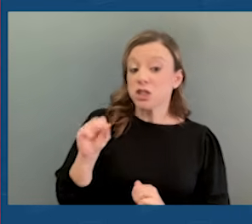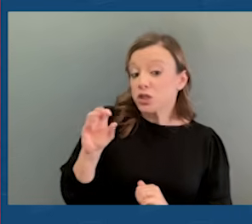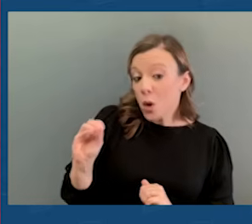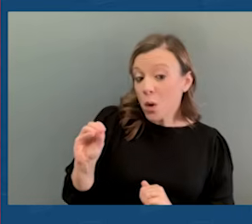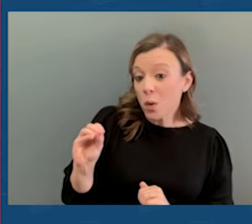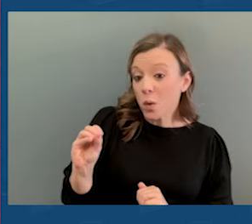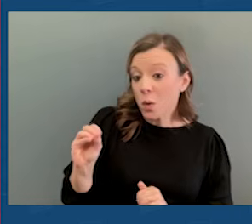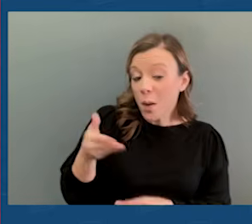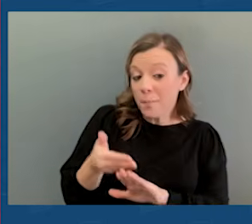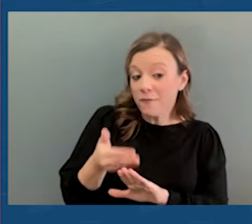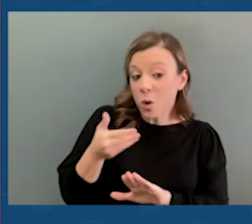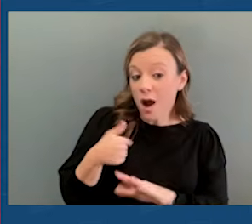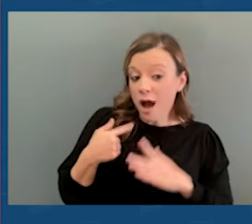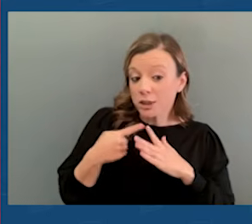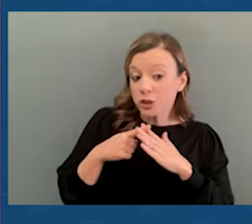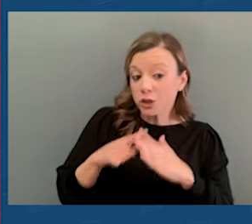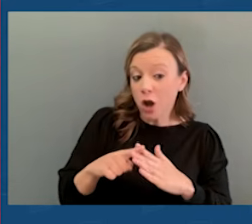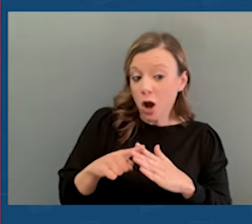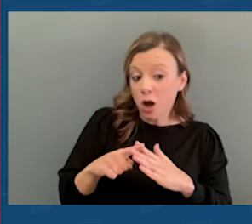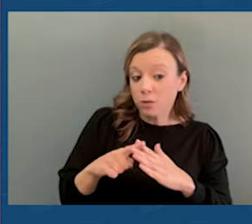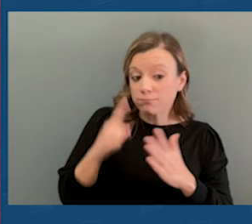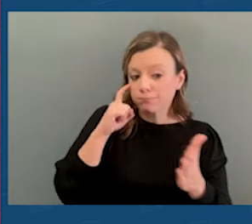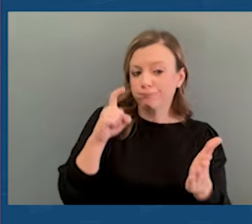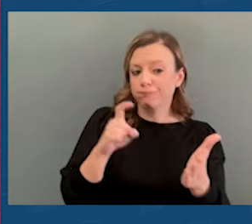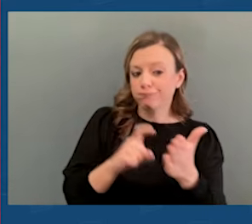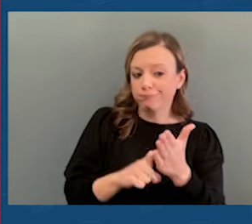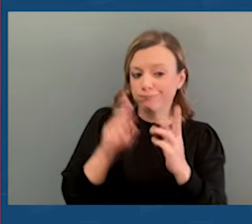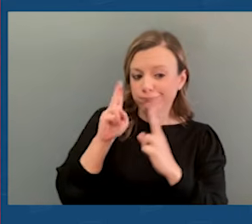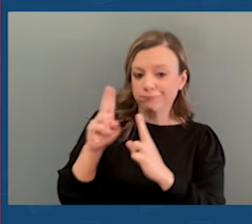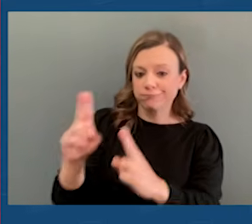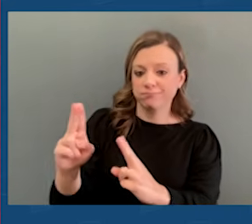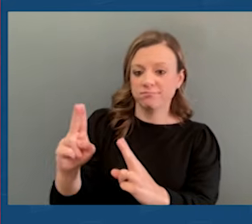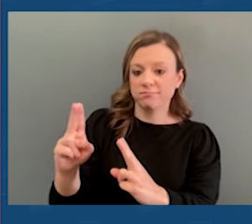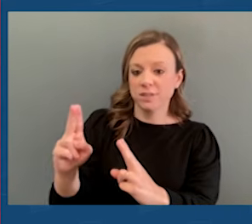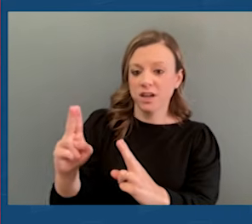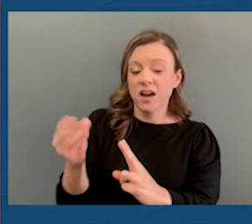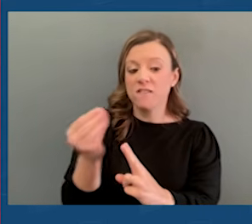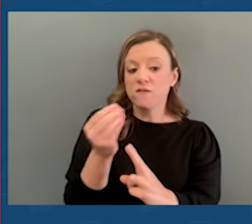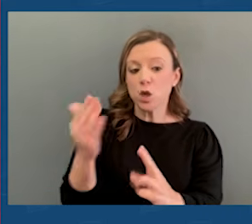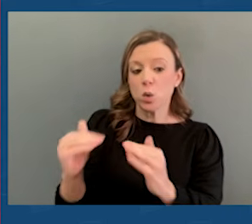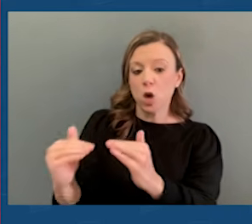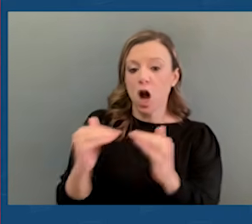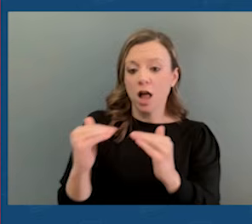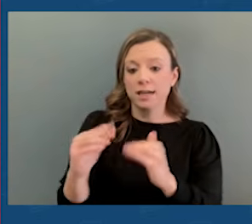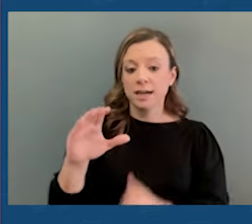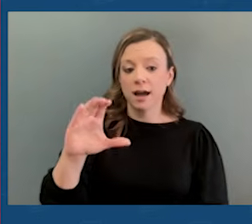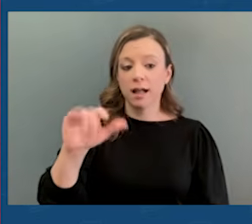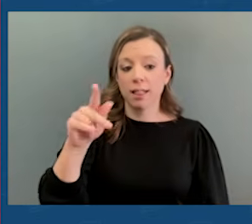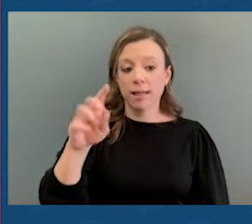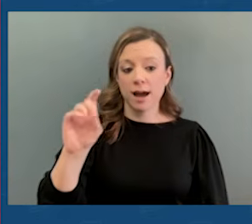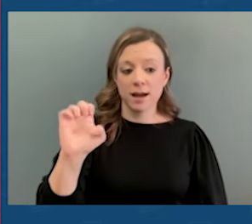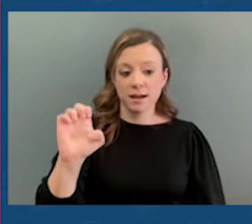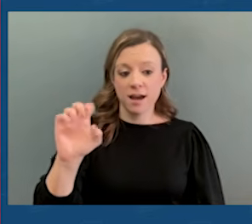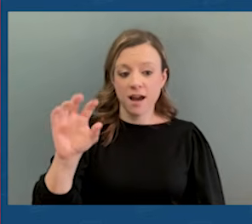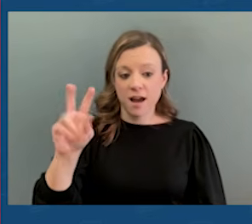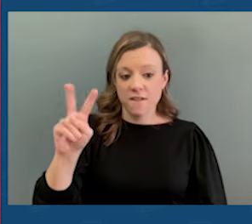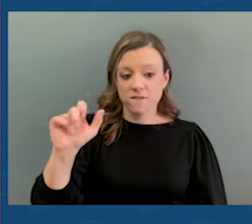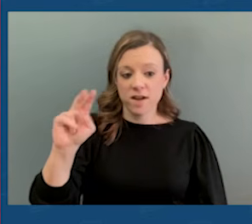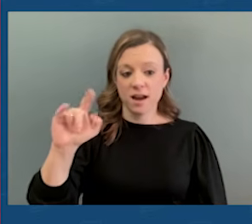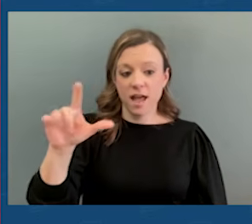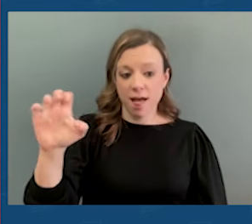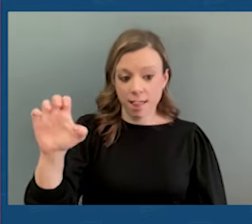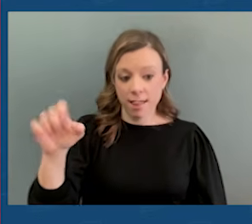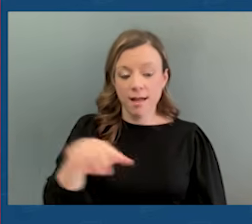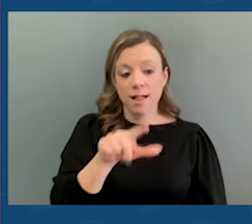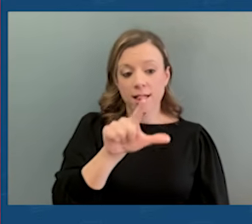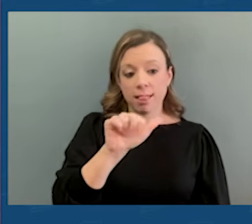before I begin, I want to acknowledge a couple of more of my colleagues who joined us. I know Clyde Vernell is here, and also Linda Rosenthal